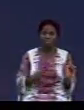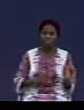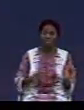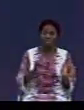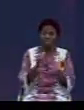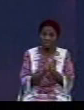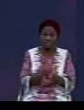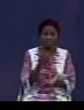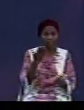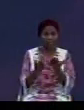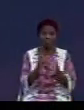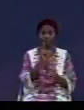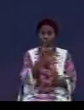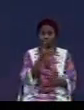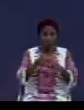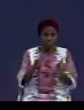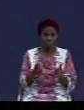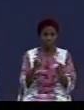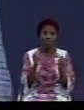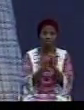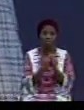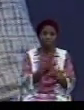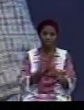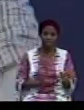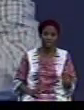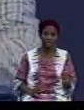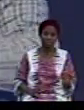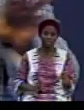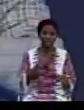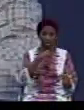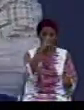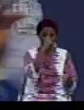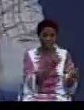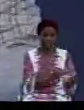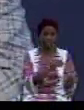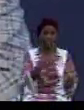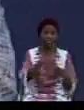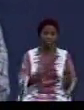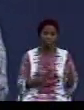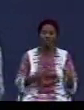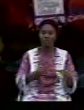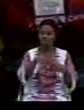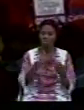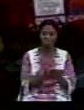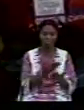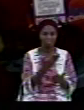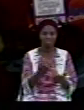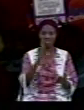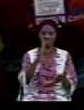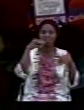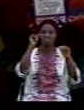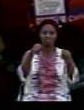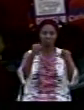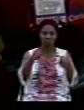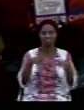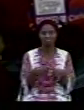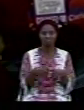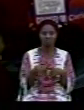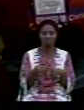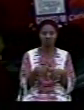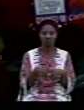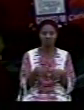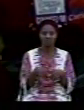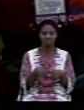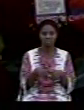with Christ and faith in God, all things are possible. I didn't hear